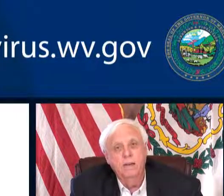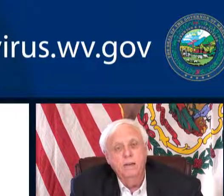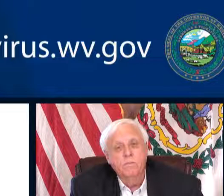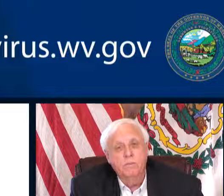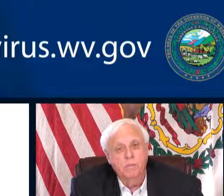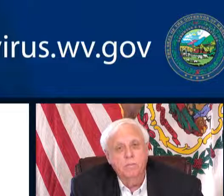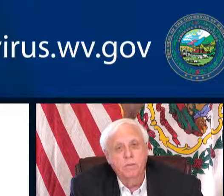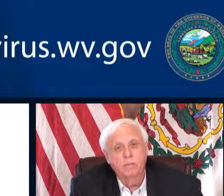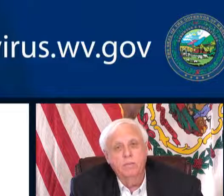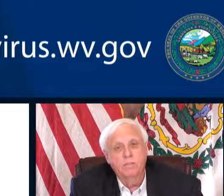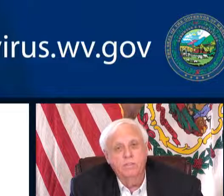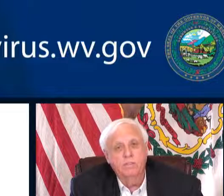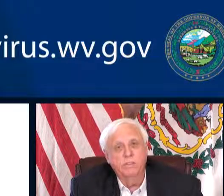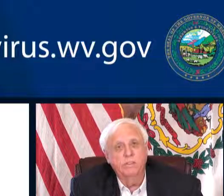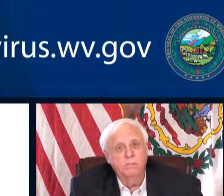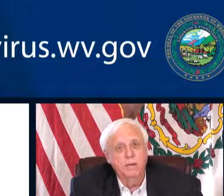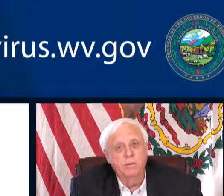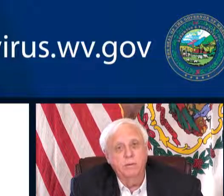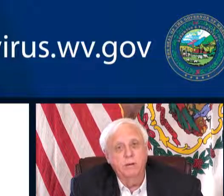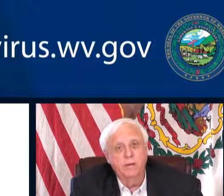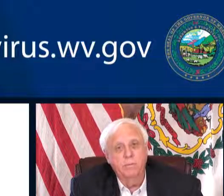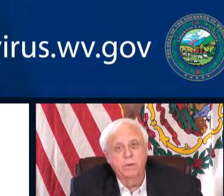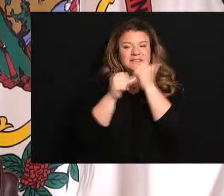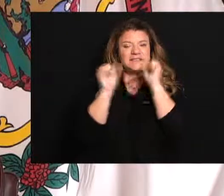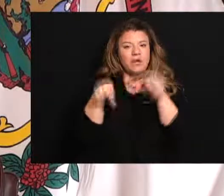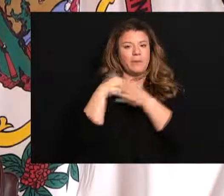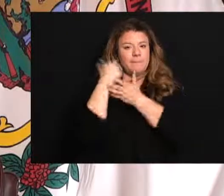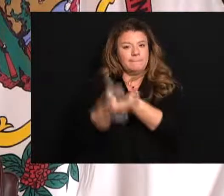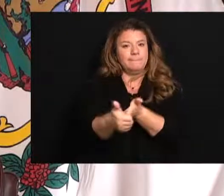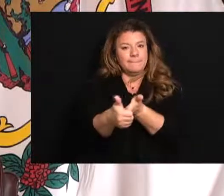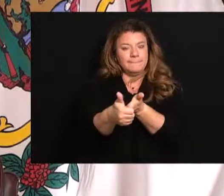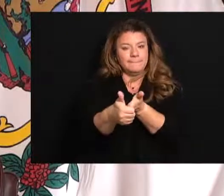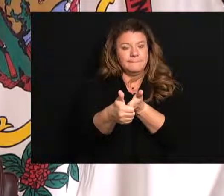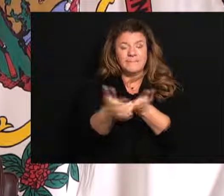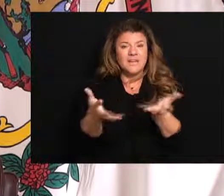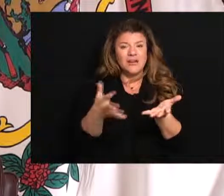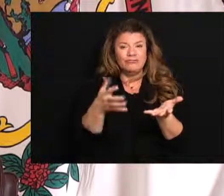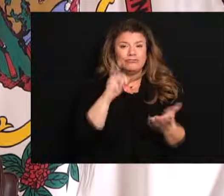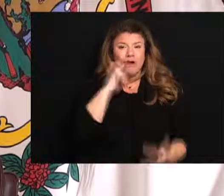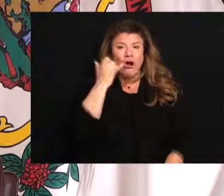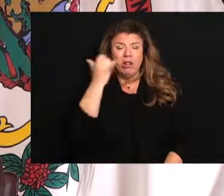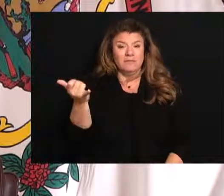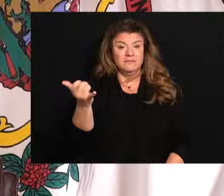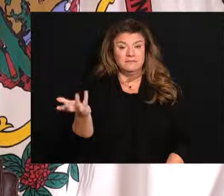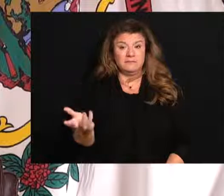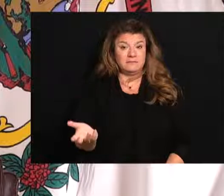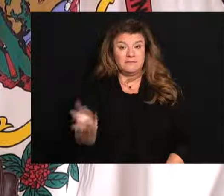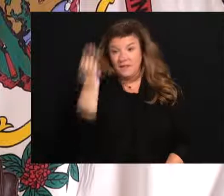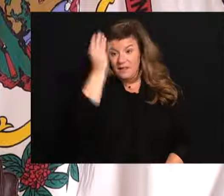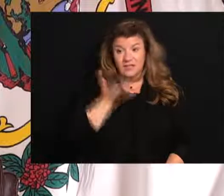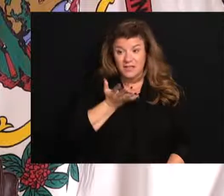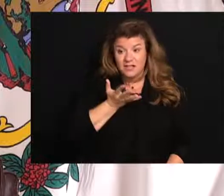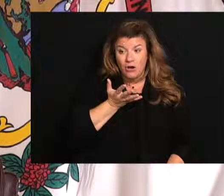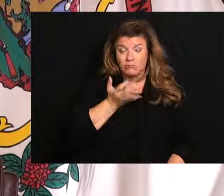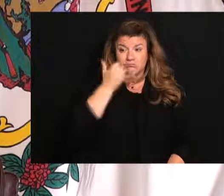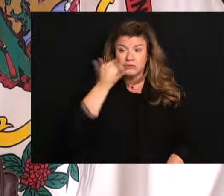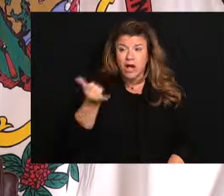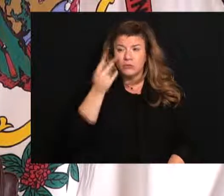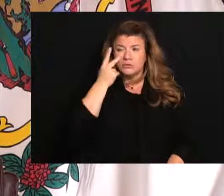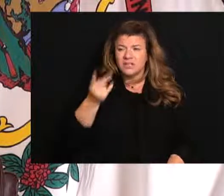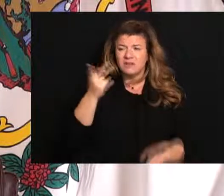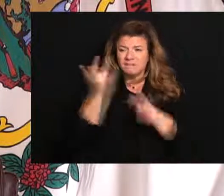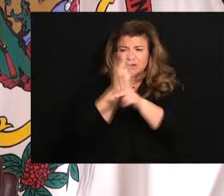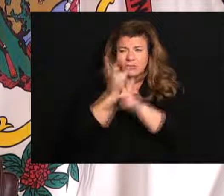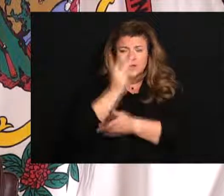qualify for some level of assistance that may be able to help you? Just take the time to call us and let us see if we can walk you through it in some